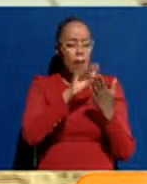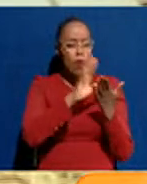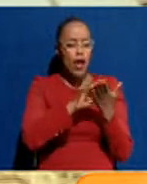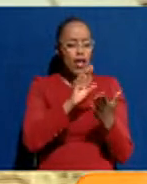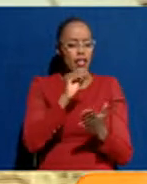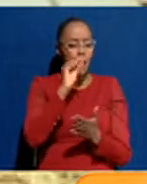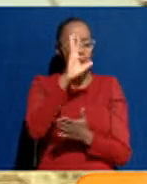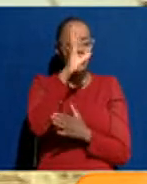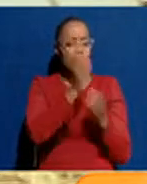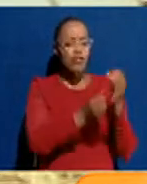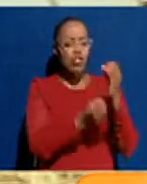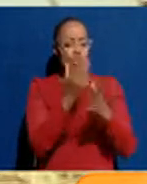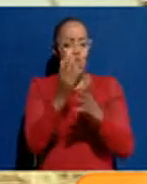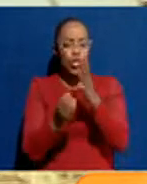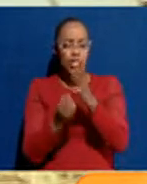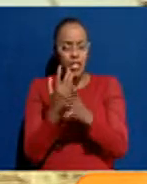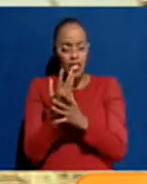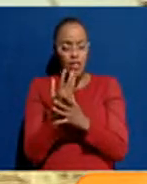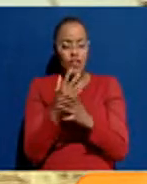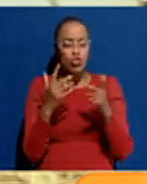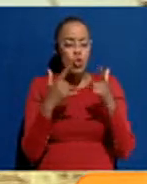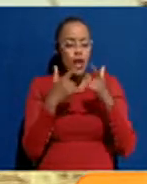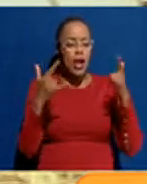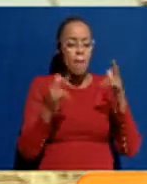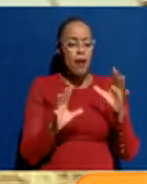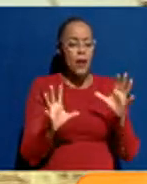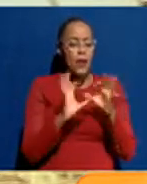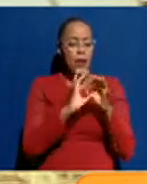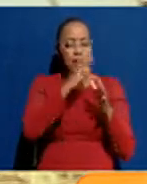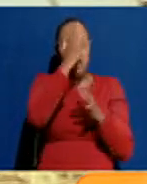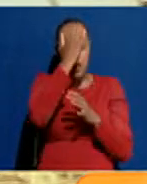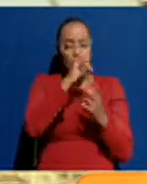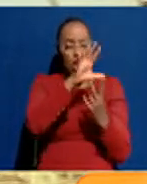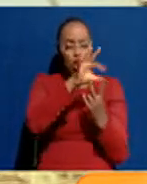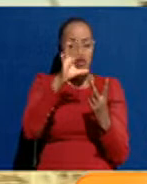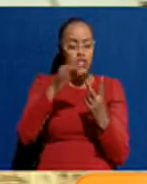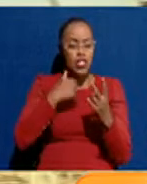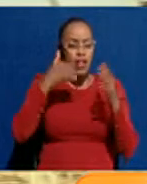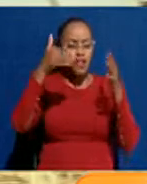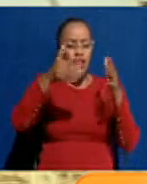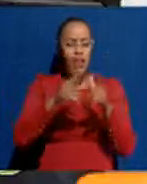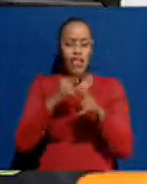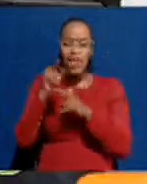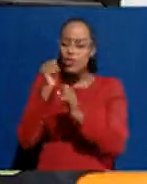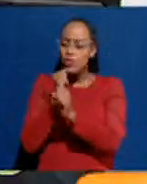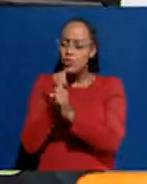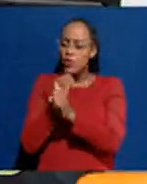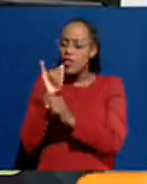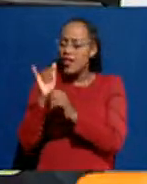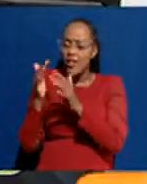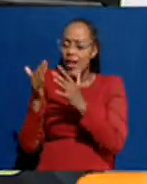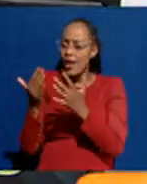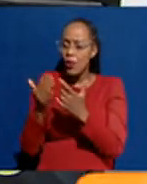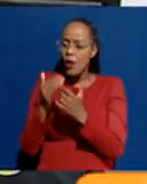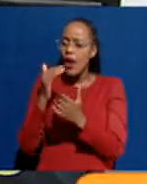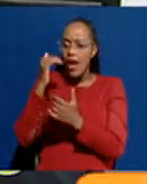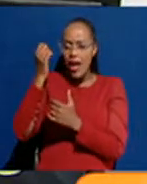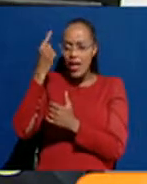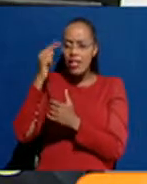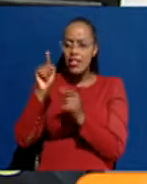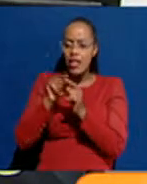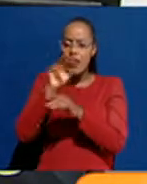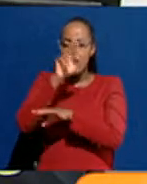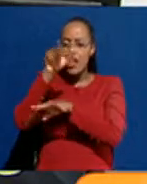expensive sources to fill in that gap. Otherwise, the other option available is to load. So how do you do that? I understand there's something you call the